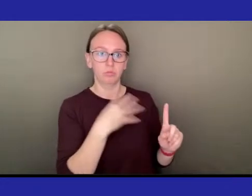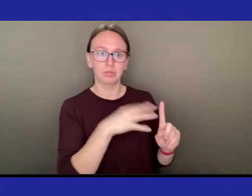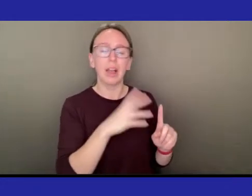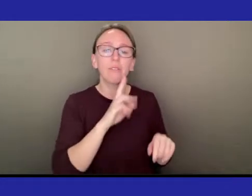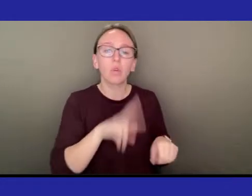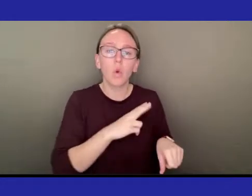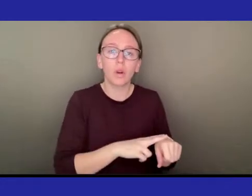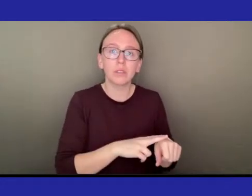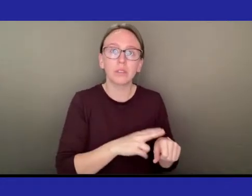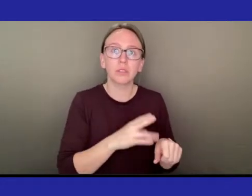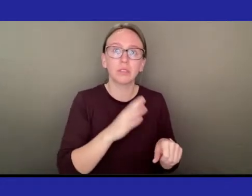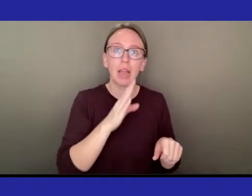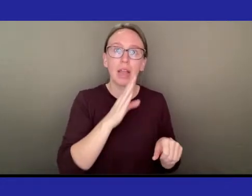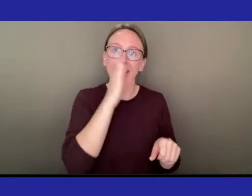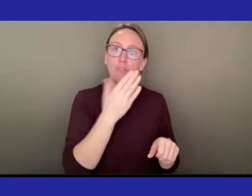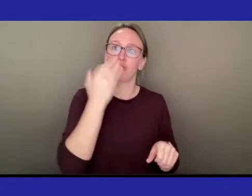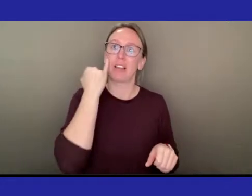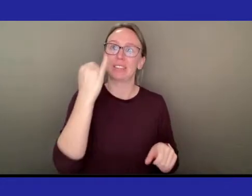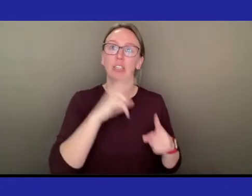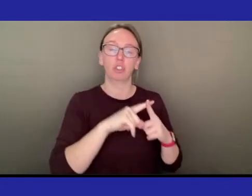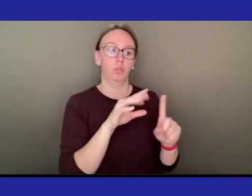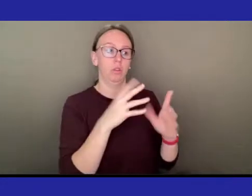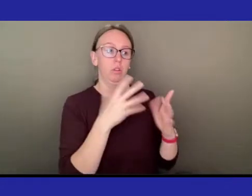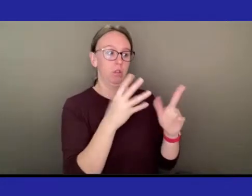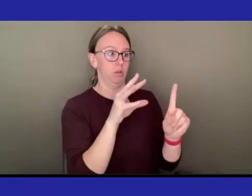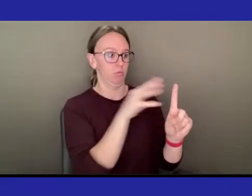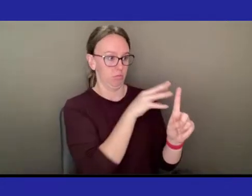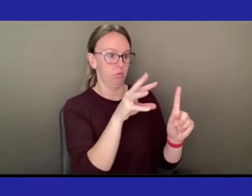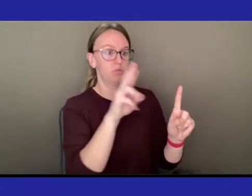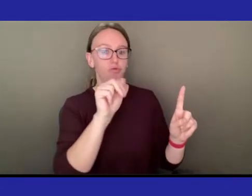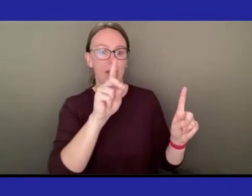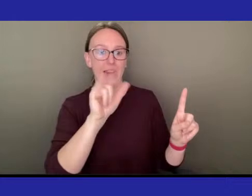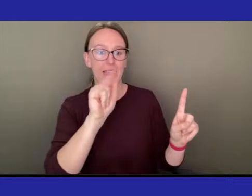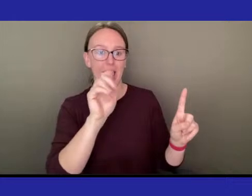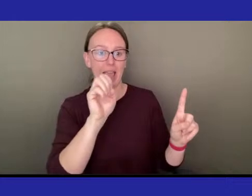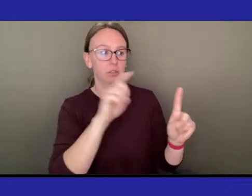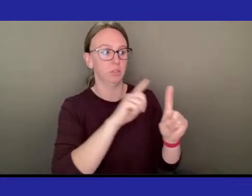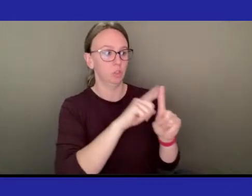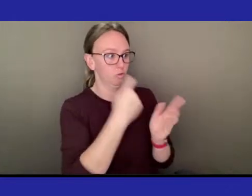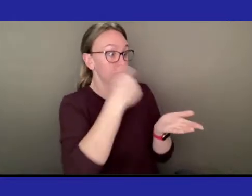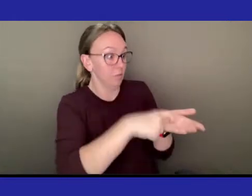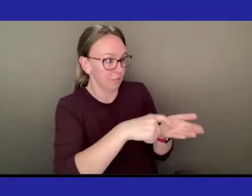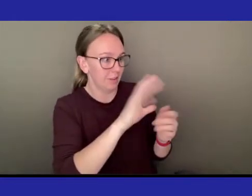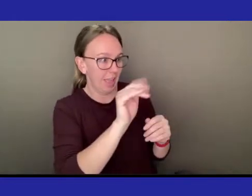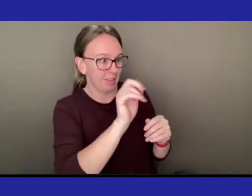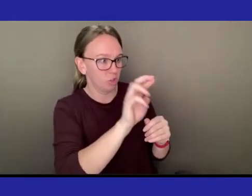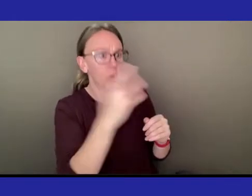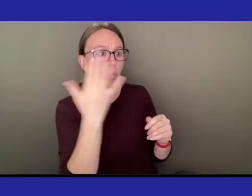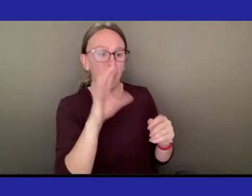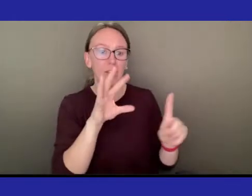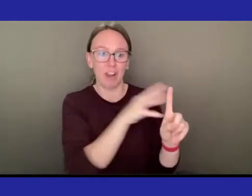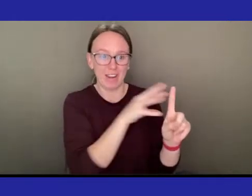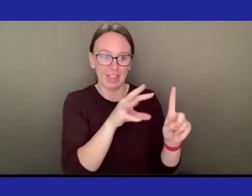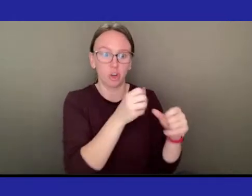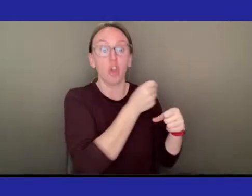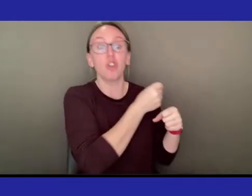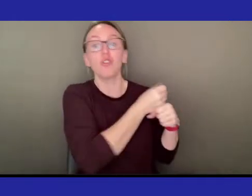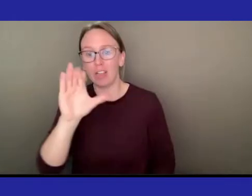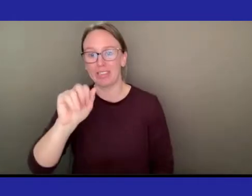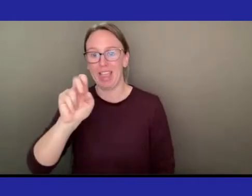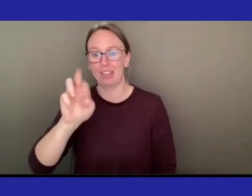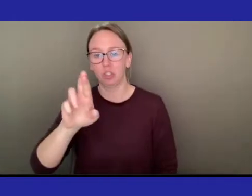radiation causes cancer, right? So I think the sort of low dose issue has become a little bit more